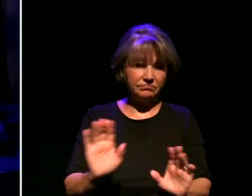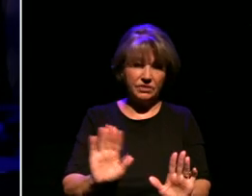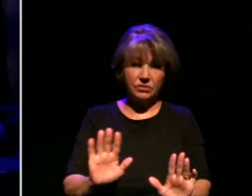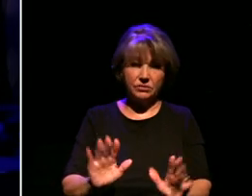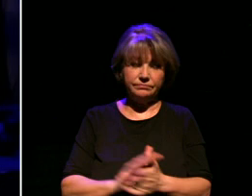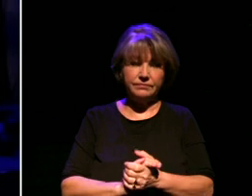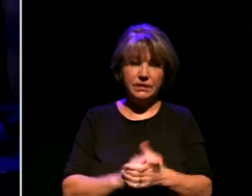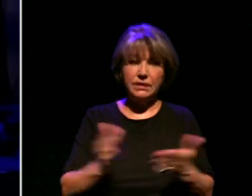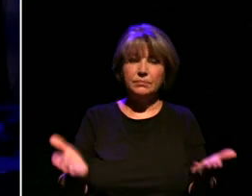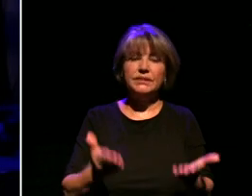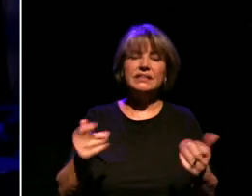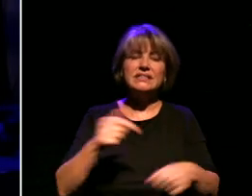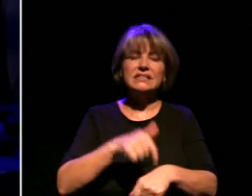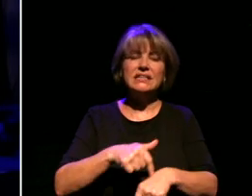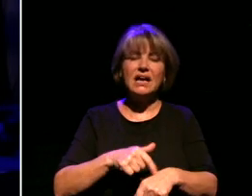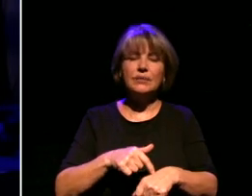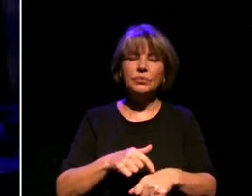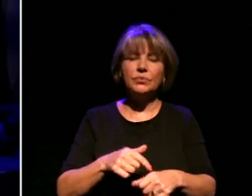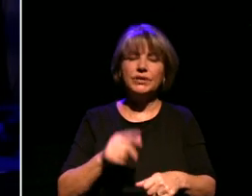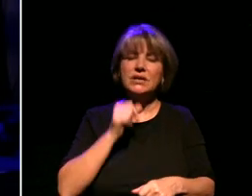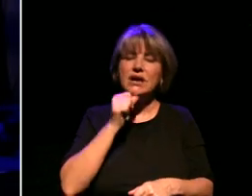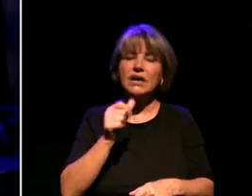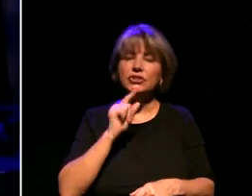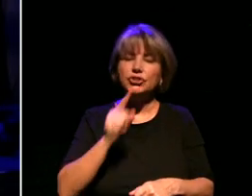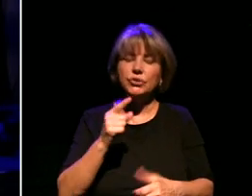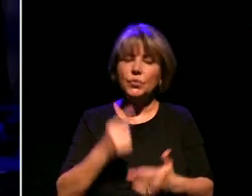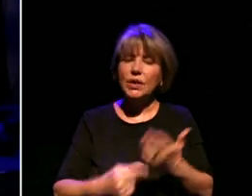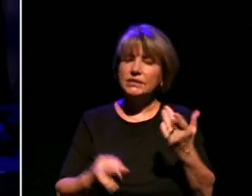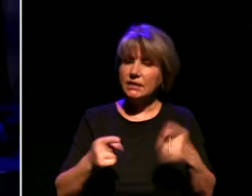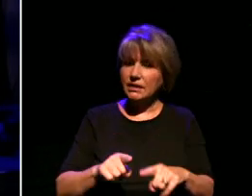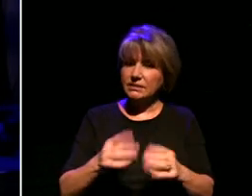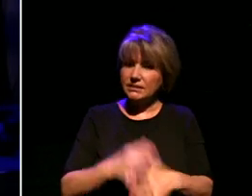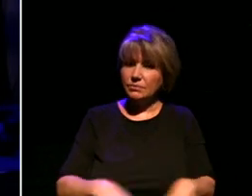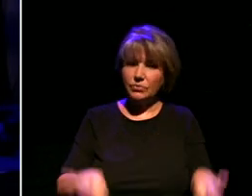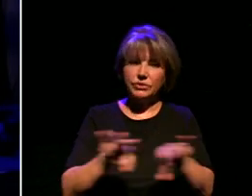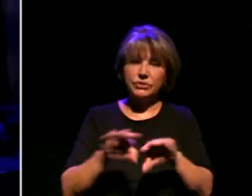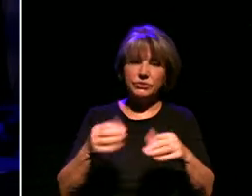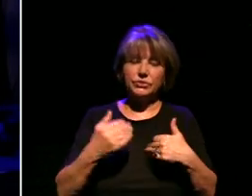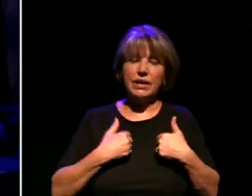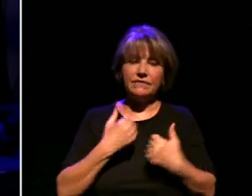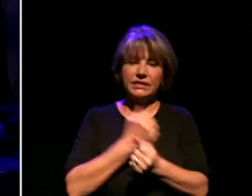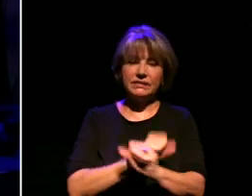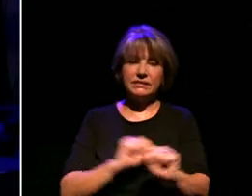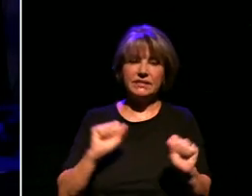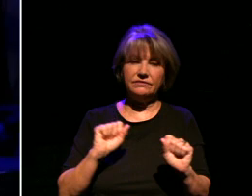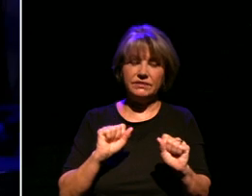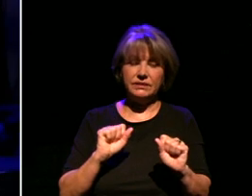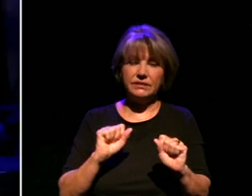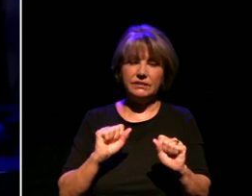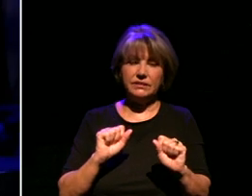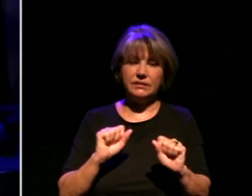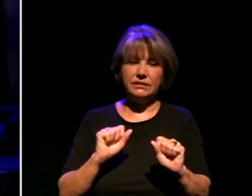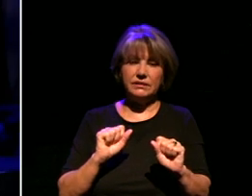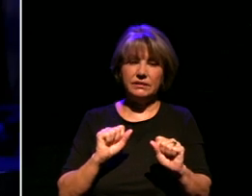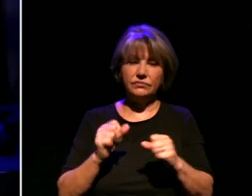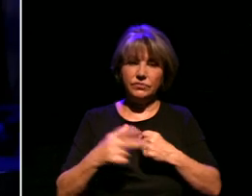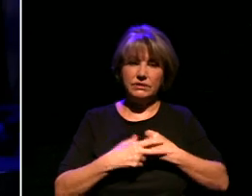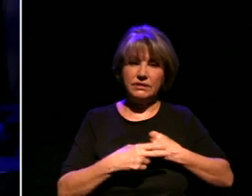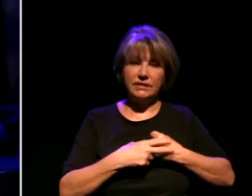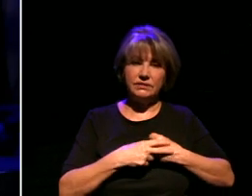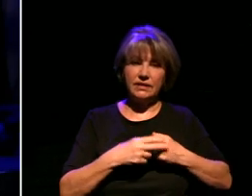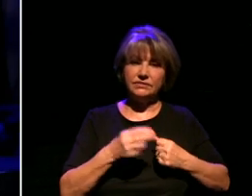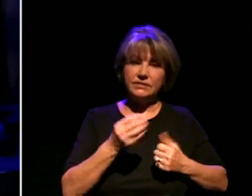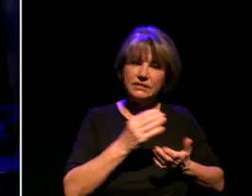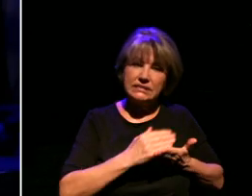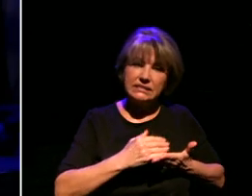uncertain time is so important to have some safety in that. Now, there is a stark reality. And again, no guilt and shame